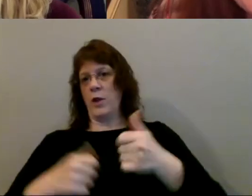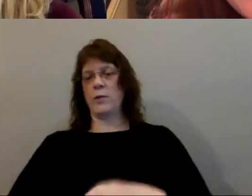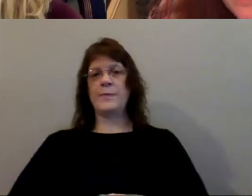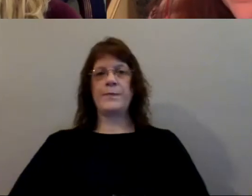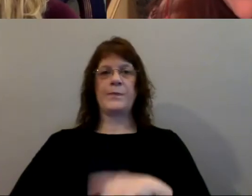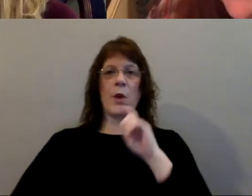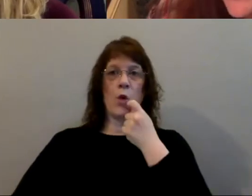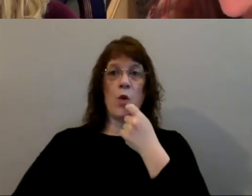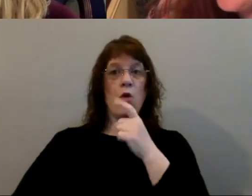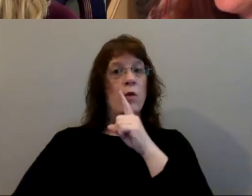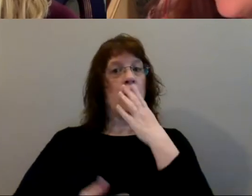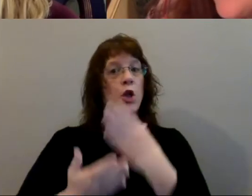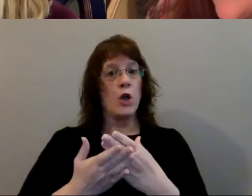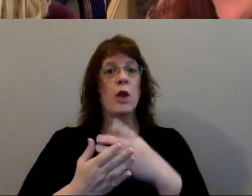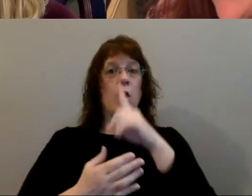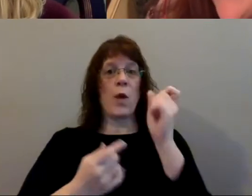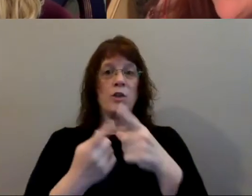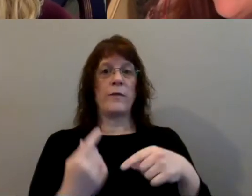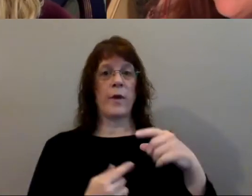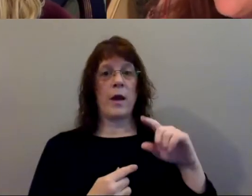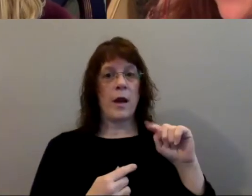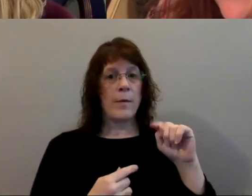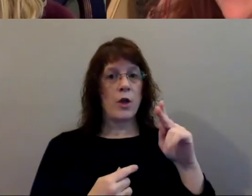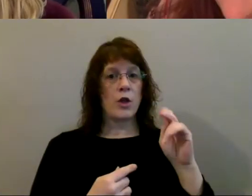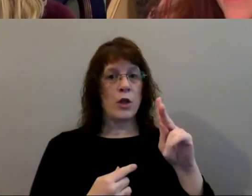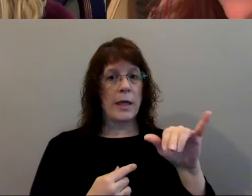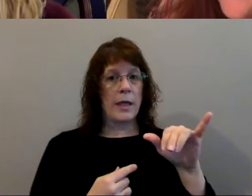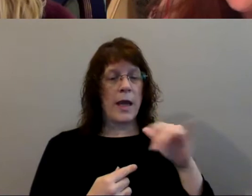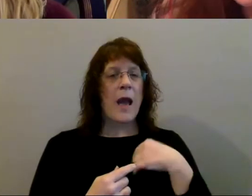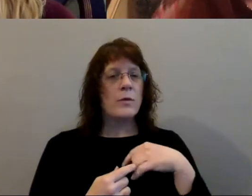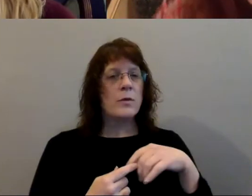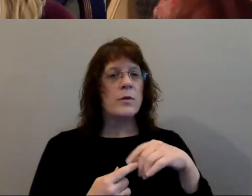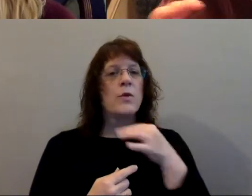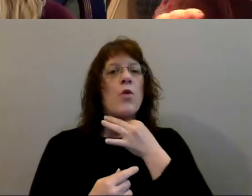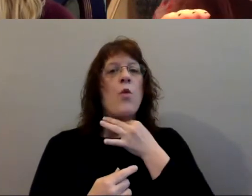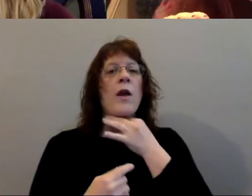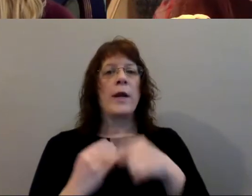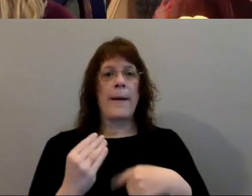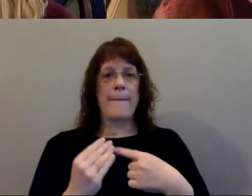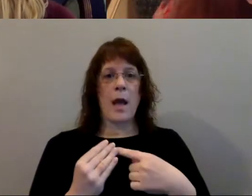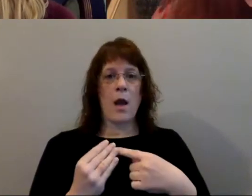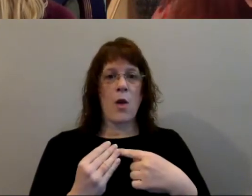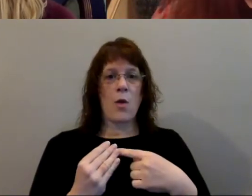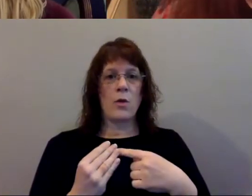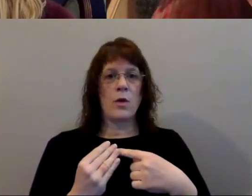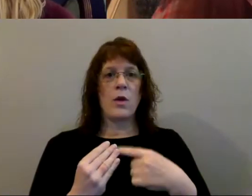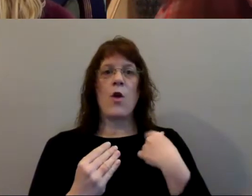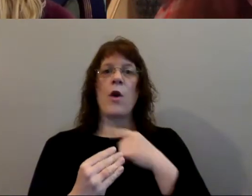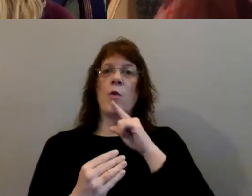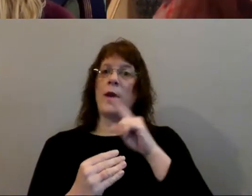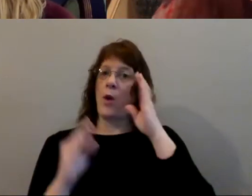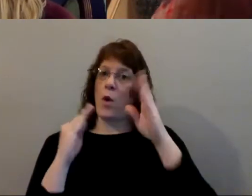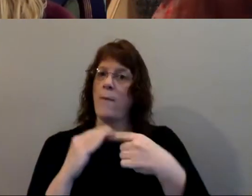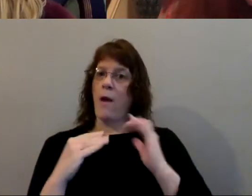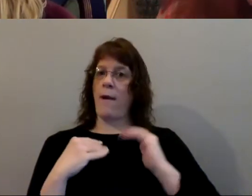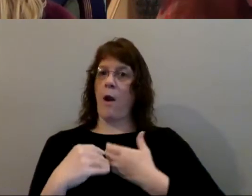very timely question from Turkey. I was wondering about, so right now, we're all really worried about our health,